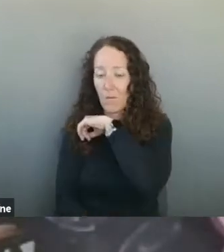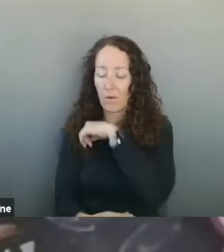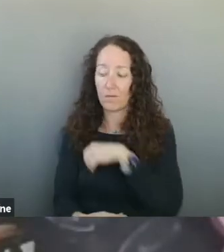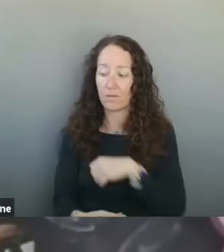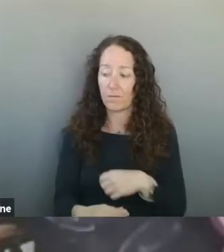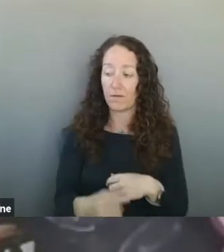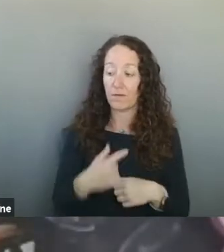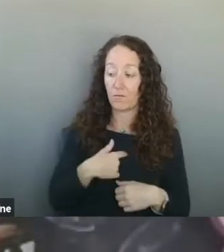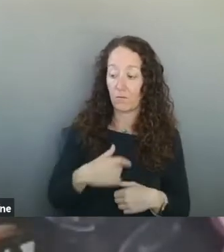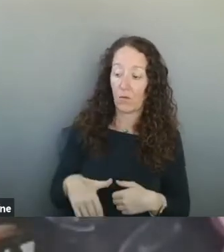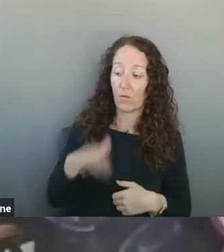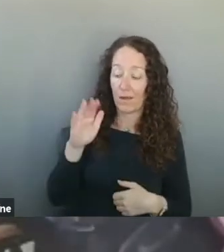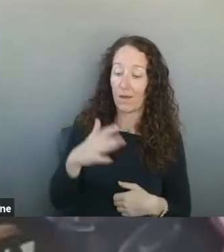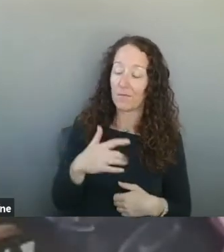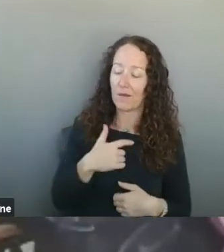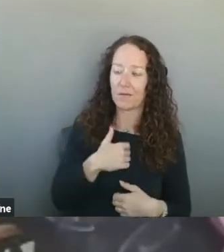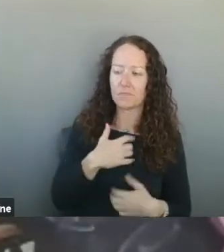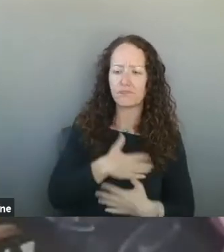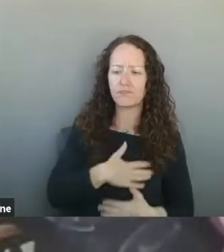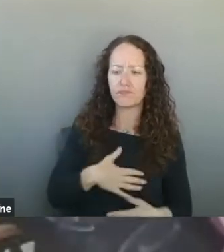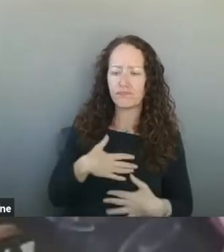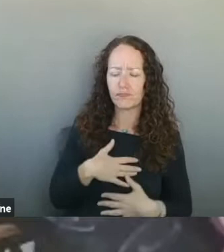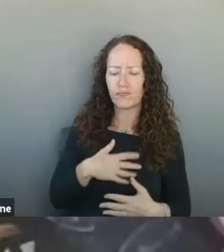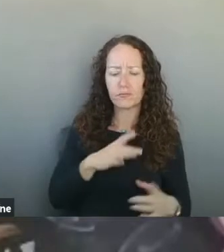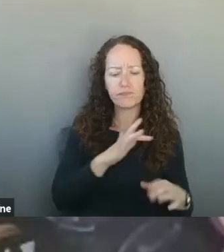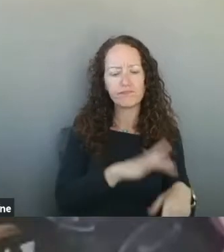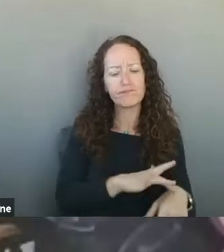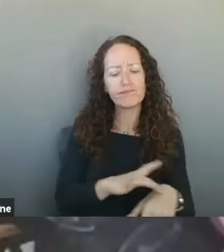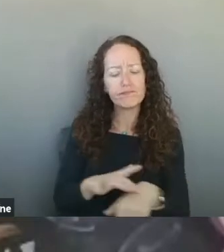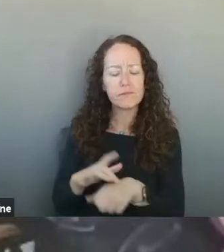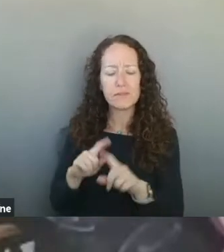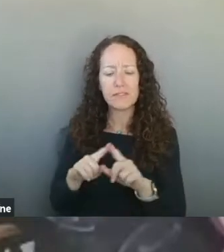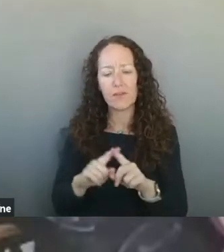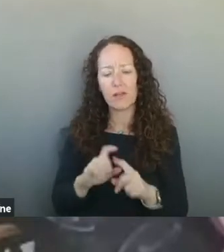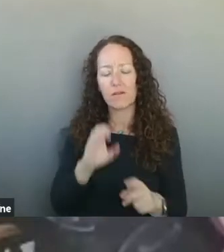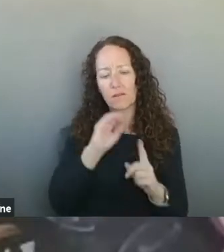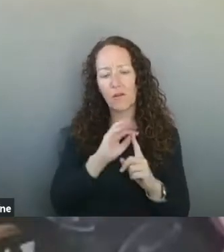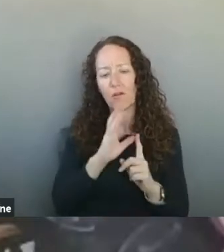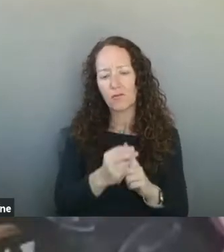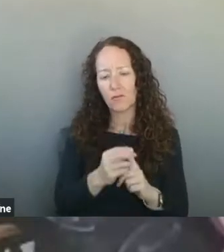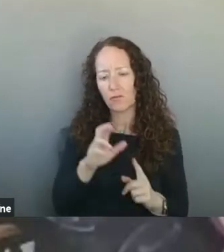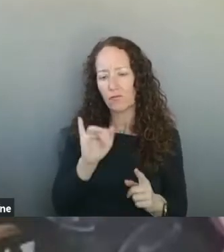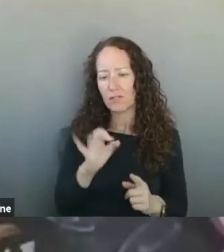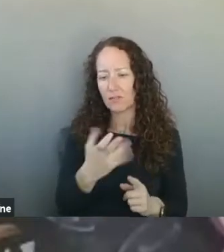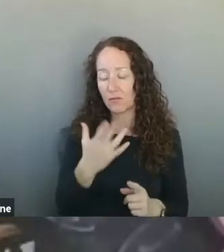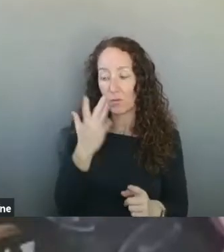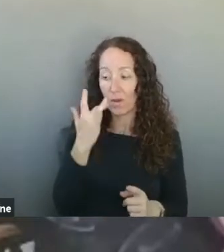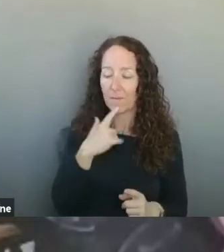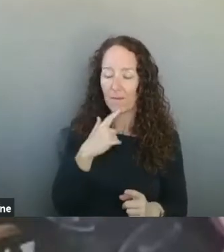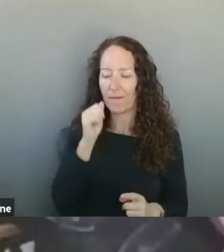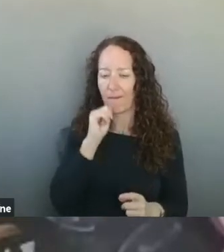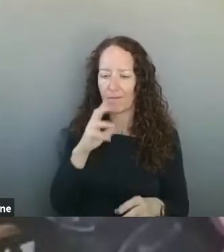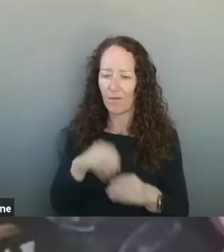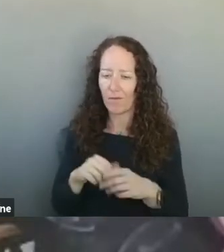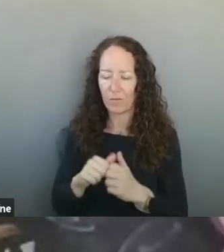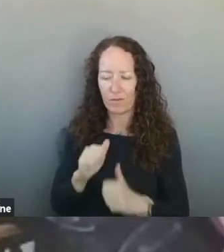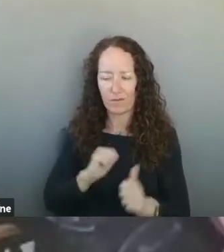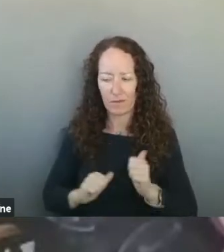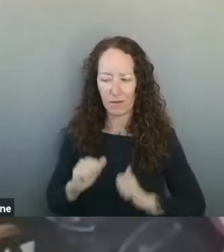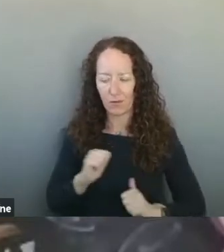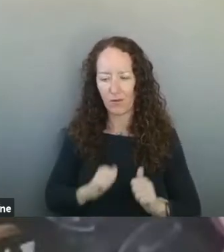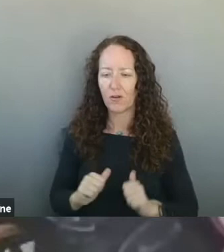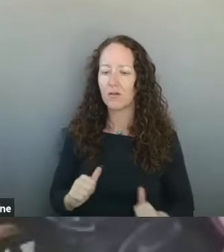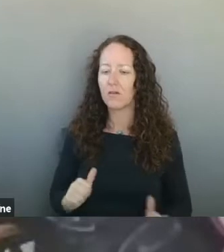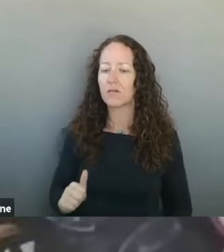is artistic director of the first Black professional theater in the Southwest, the Ensemble Theater. So this notion of charity,